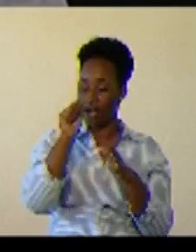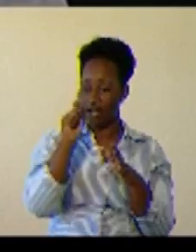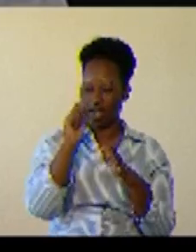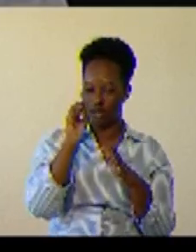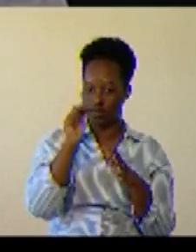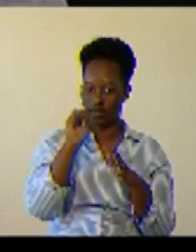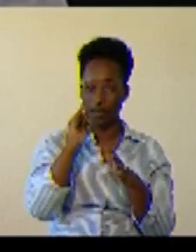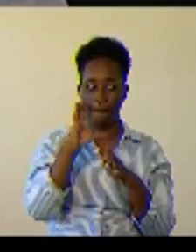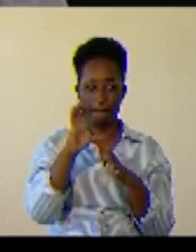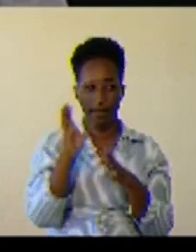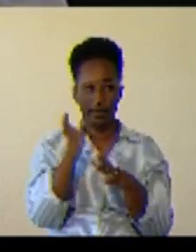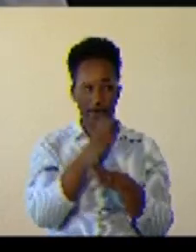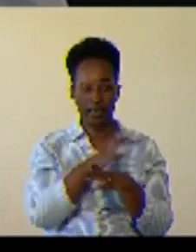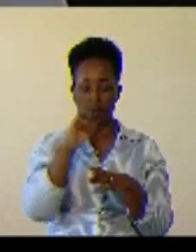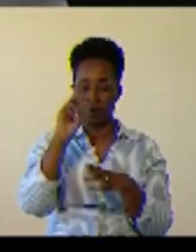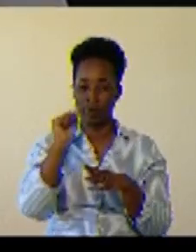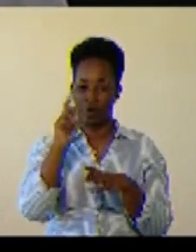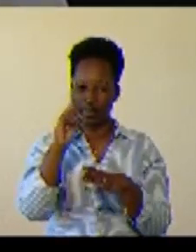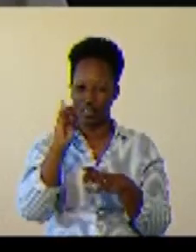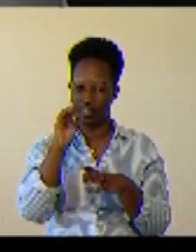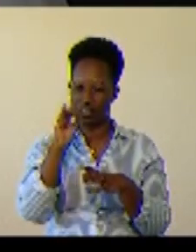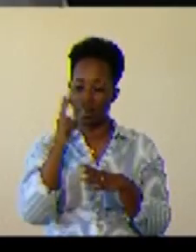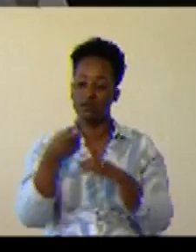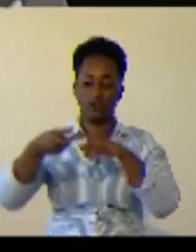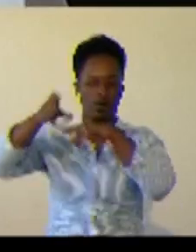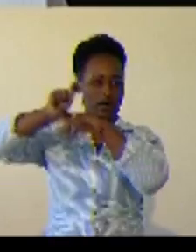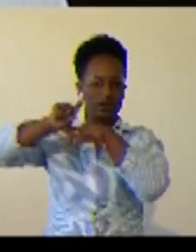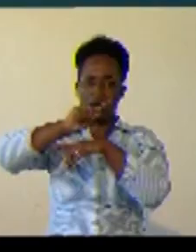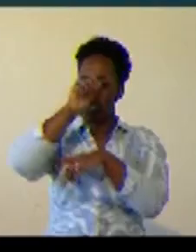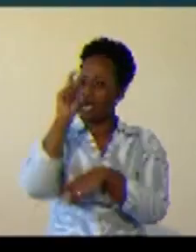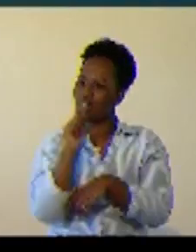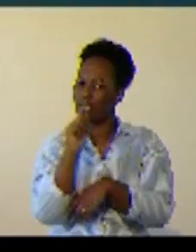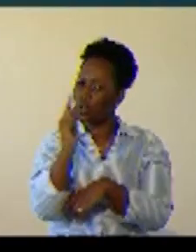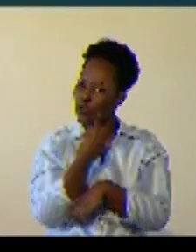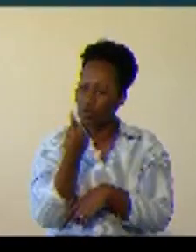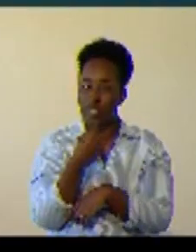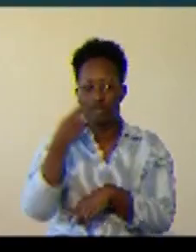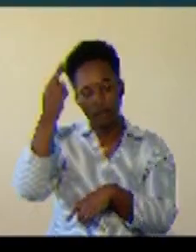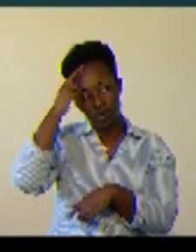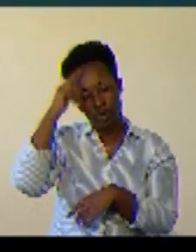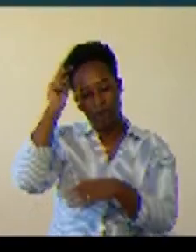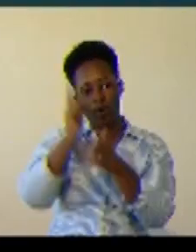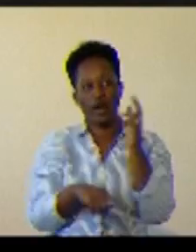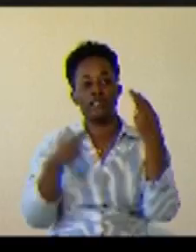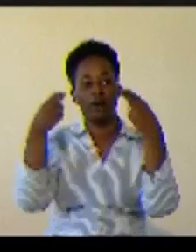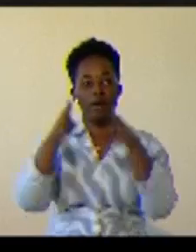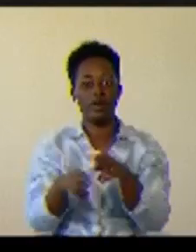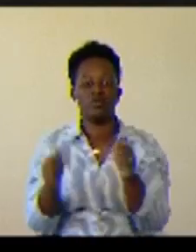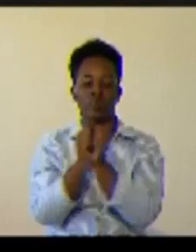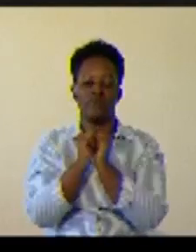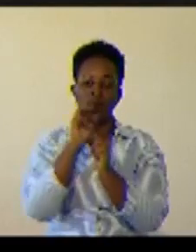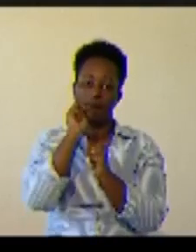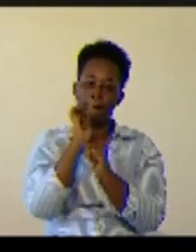you go down the group. But is it the atomic radius only? Let's remember what happens with the melting